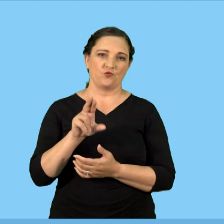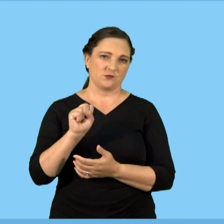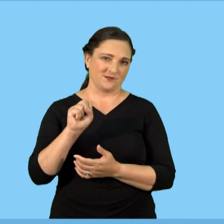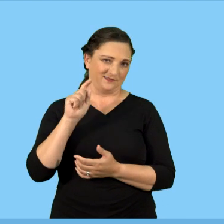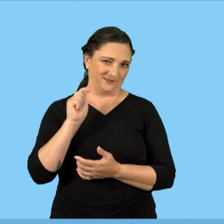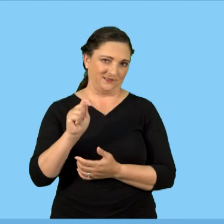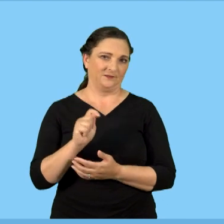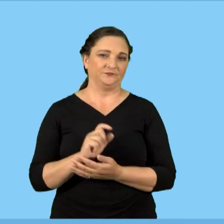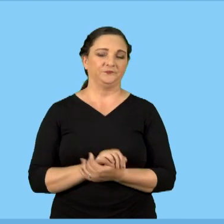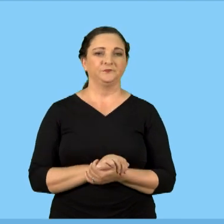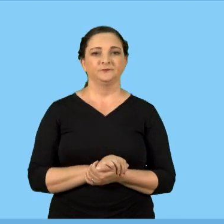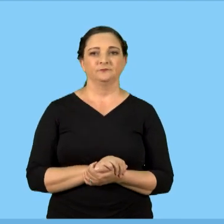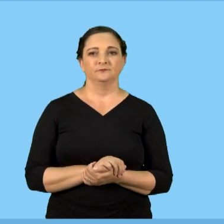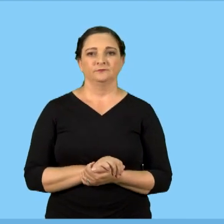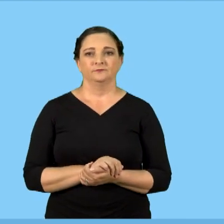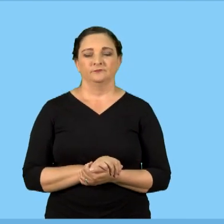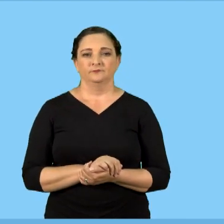that's rust.